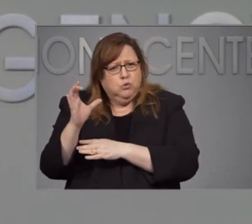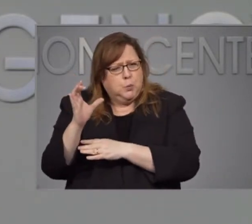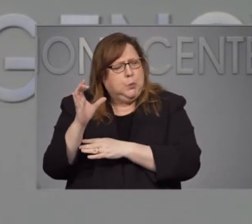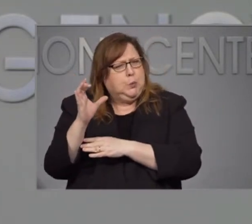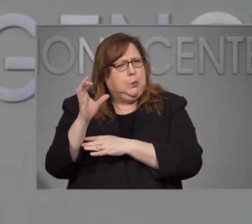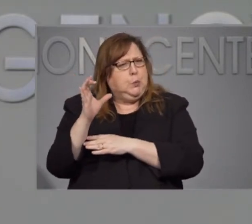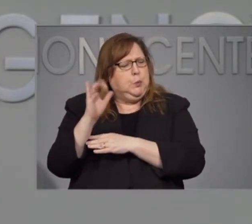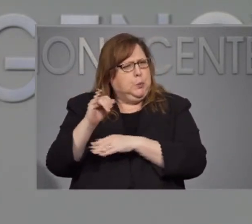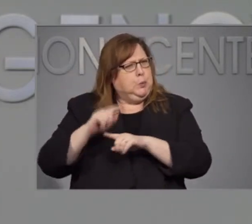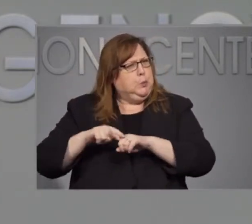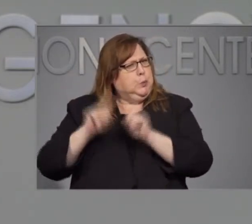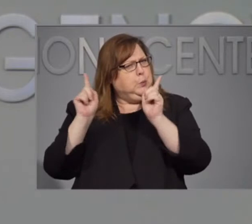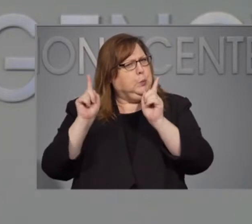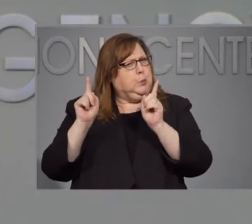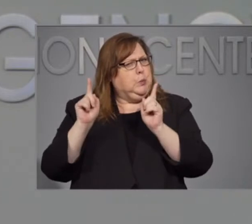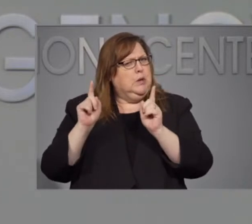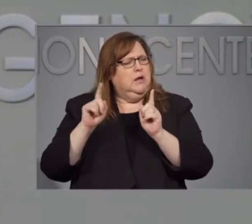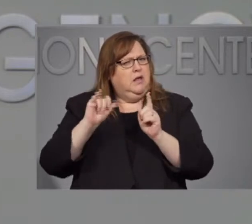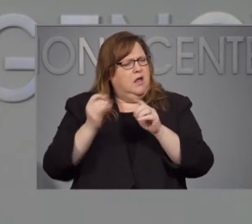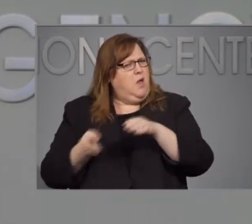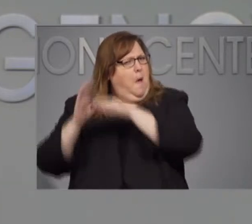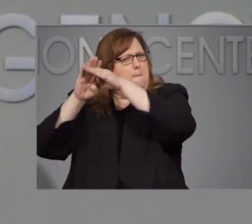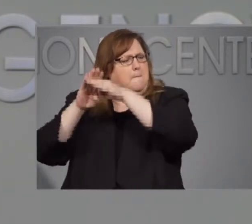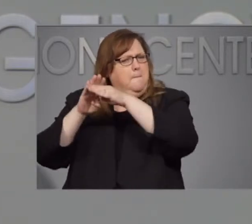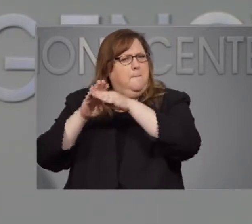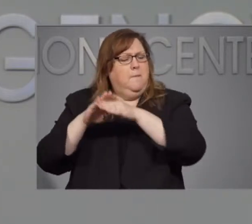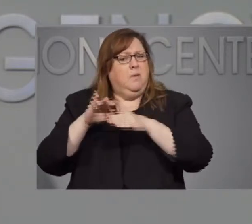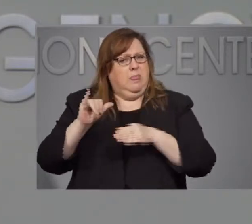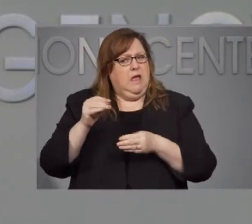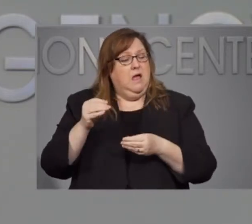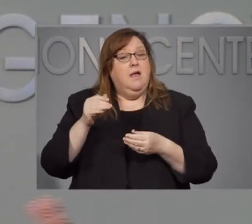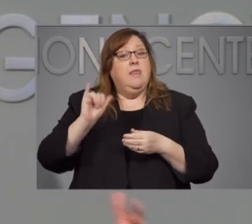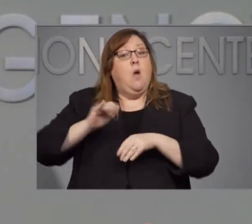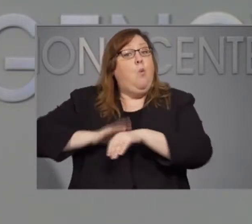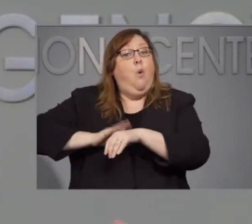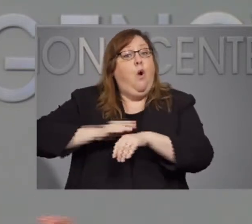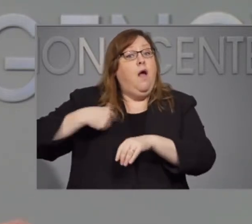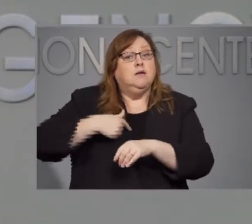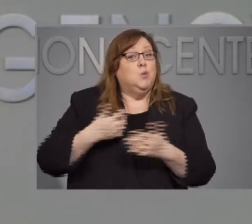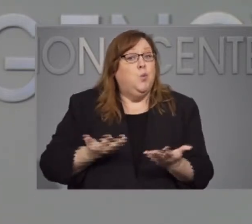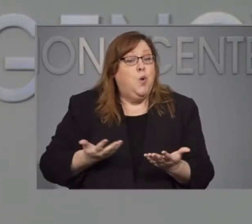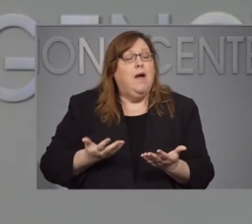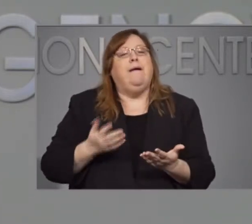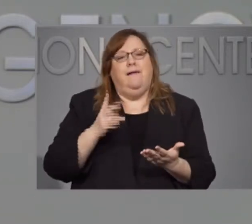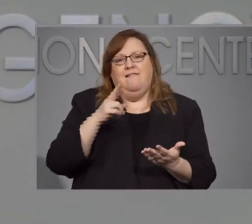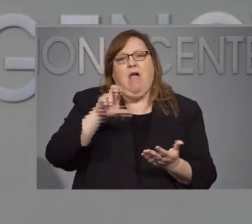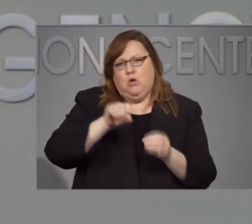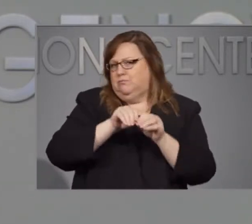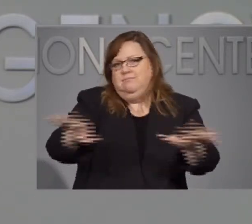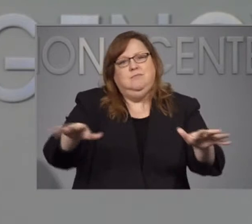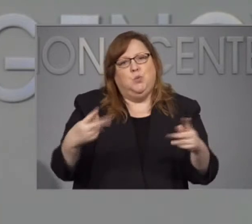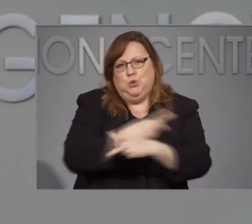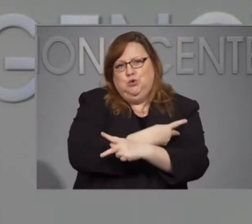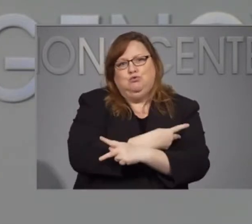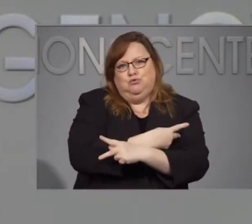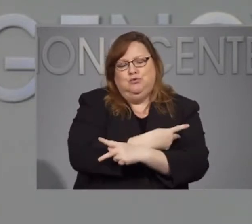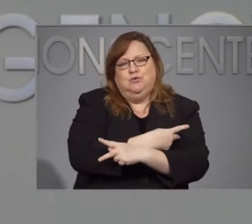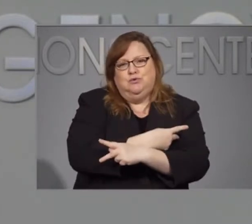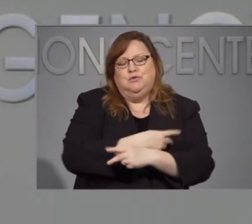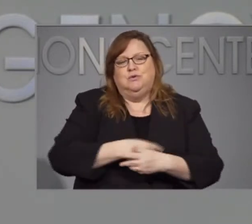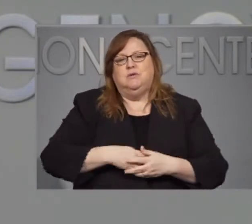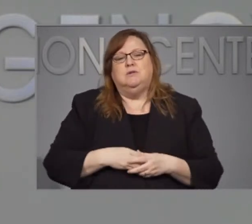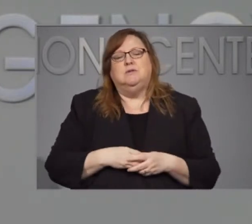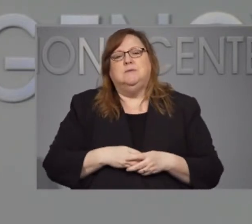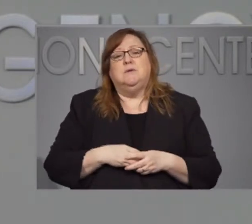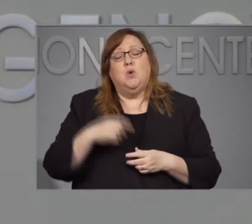and again tells me that that the virus is spreading more, because we know there's going to be a percentage of people who will become